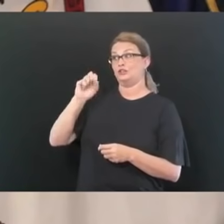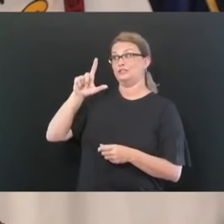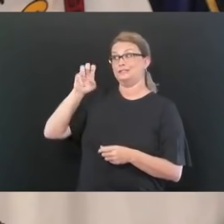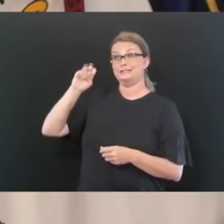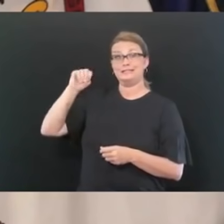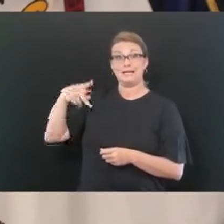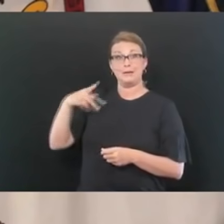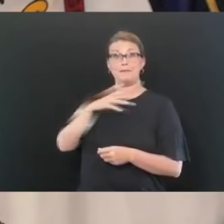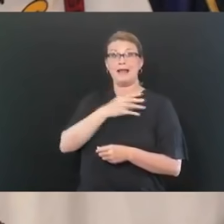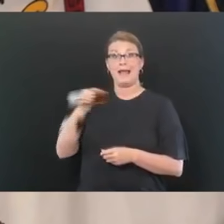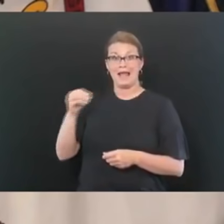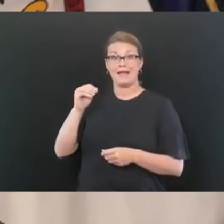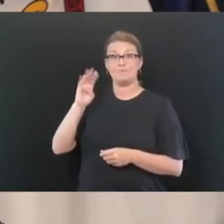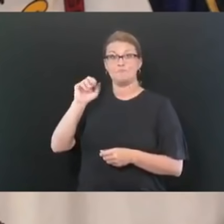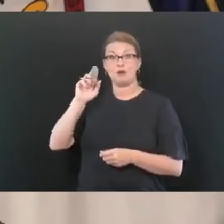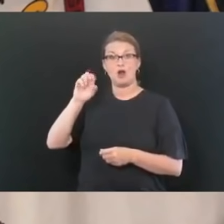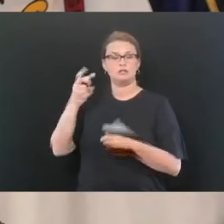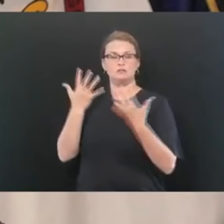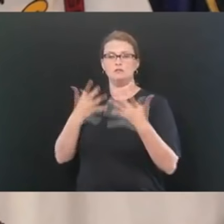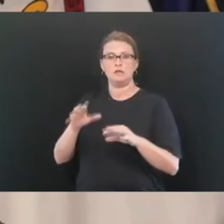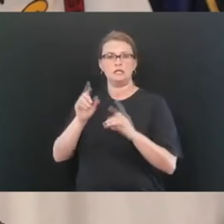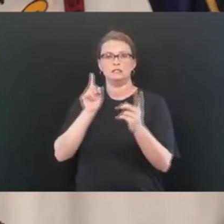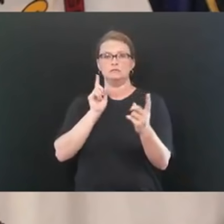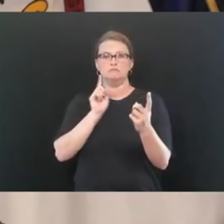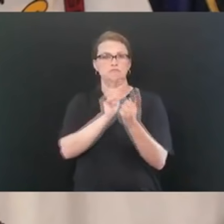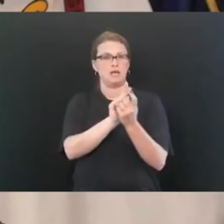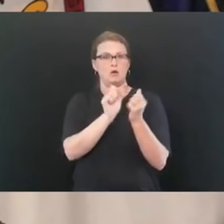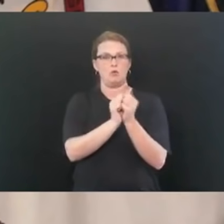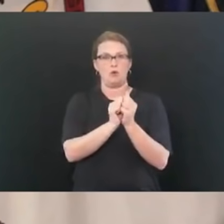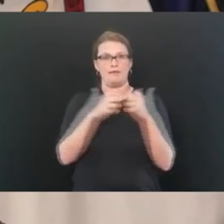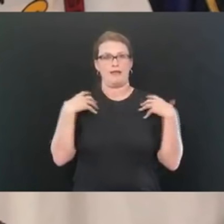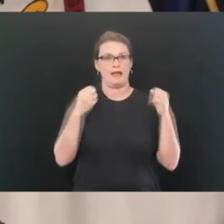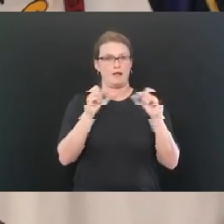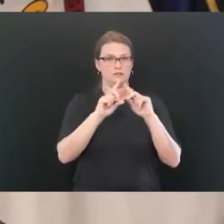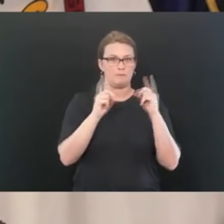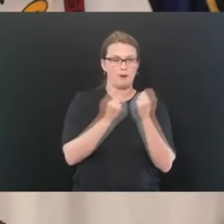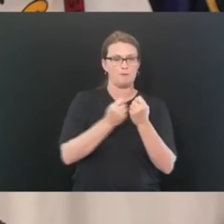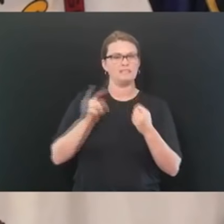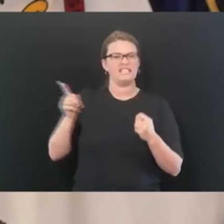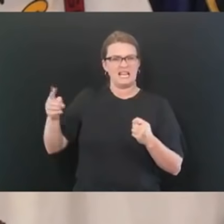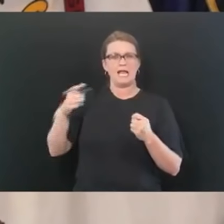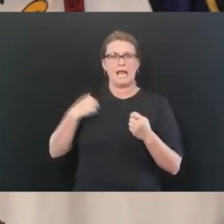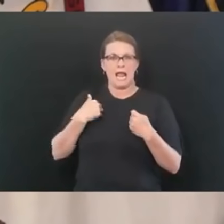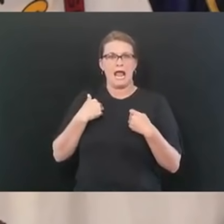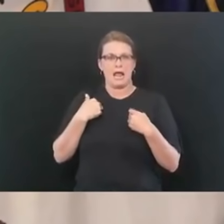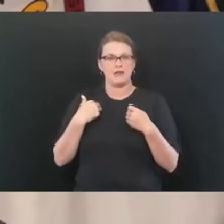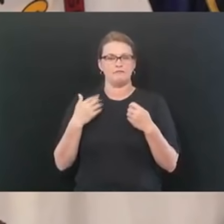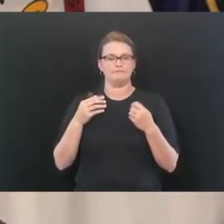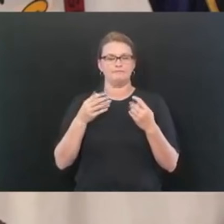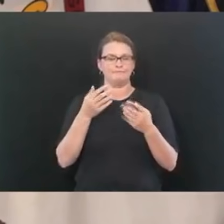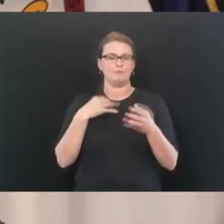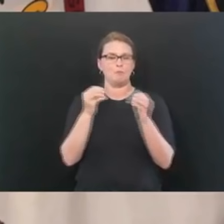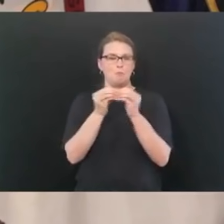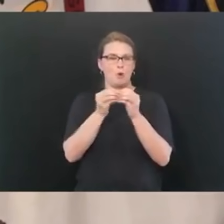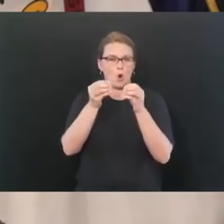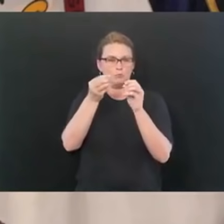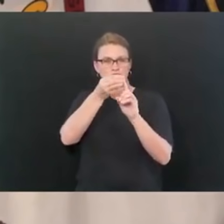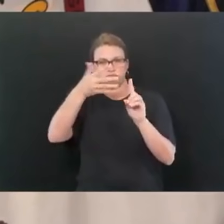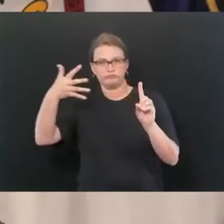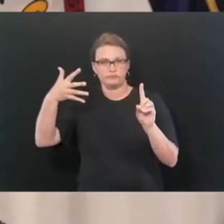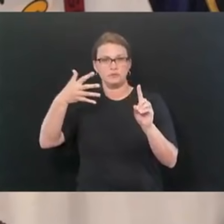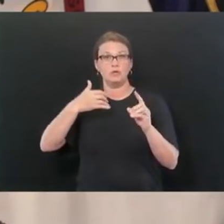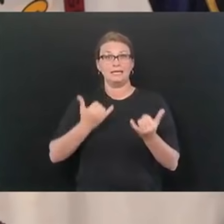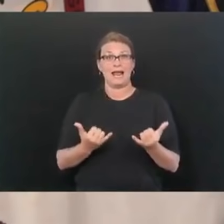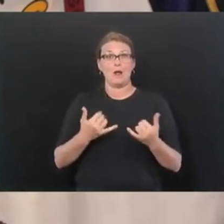and I think they have a new methodology that they want to discuss, and I'm going to let them discuss that with you and everything. We have 5